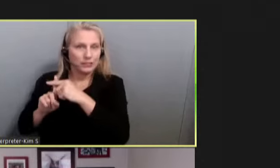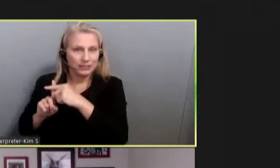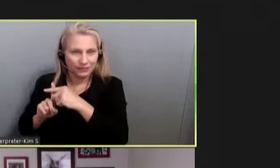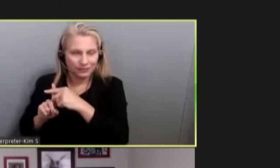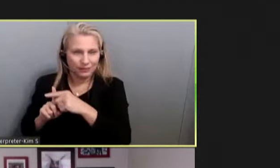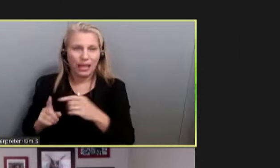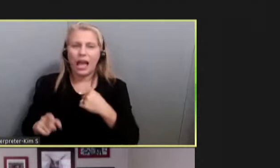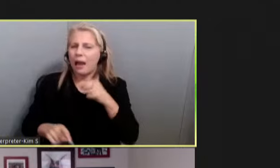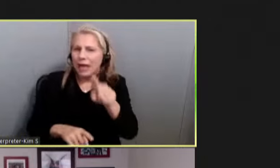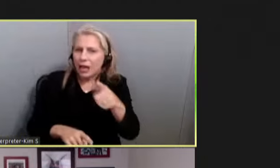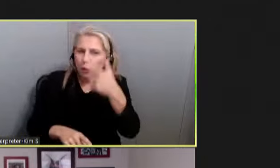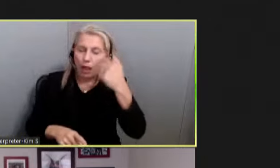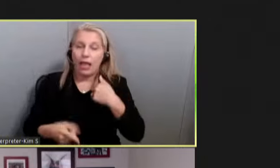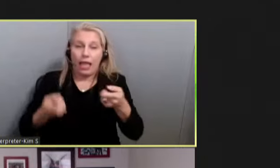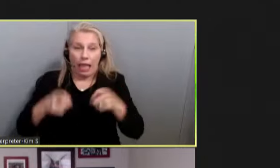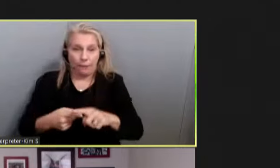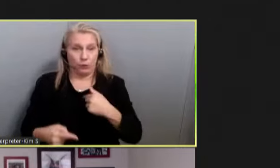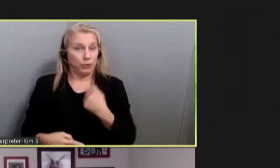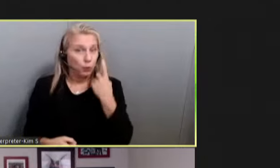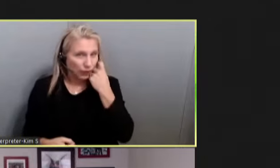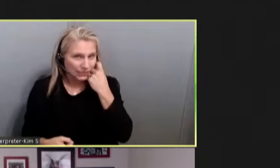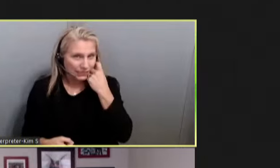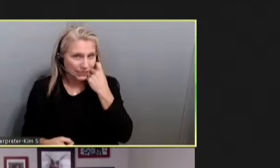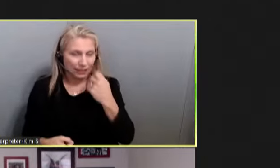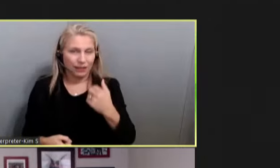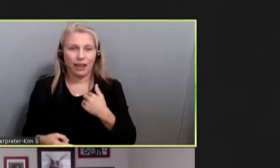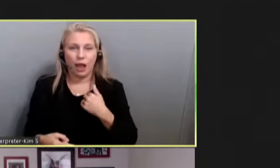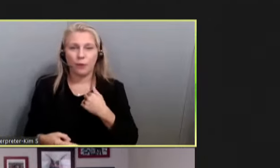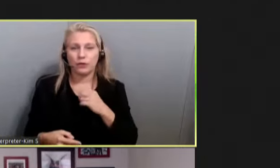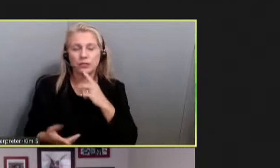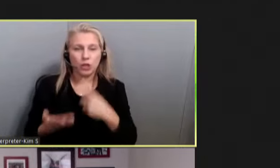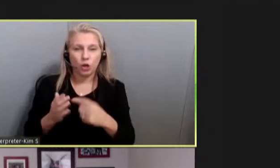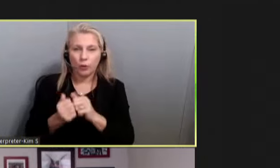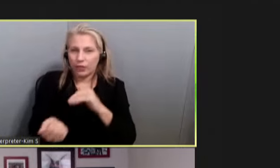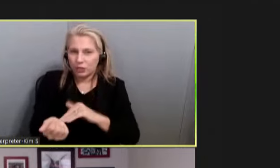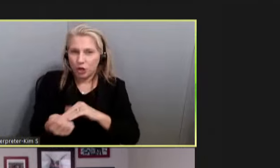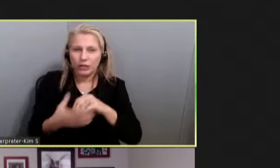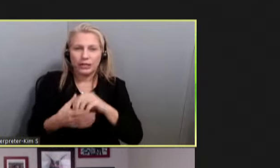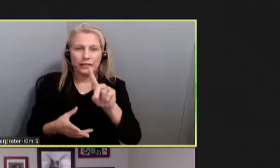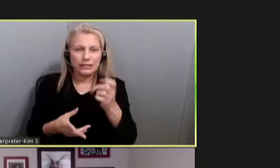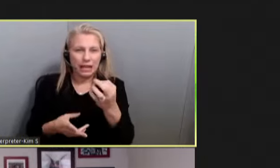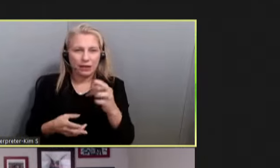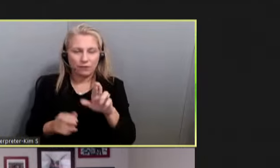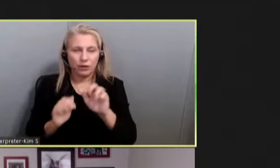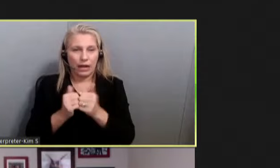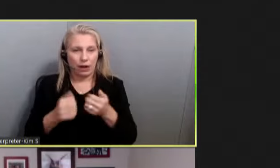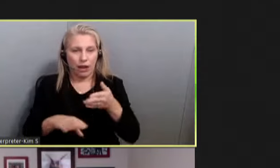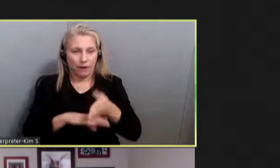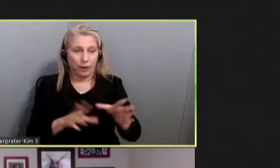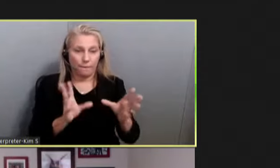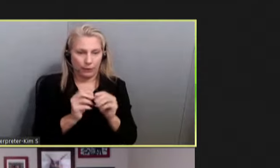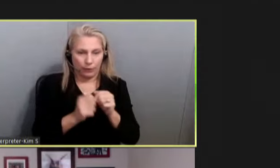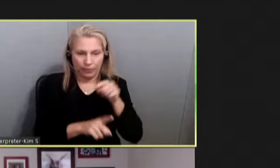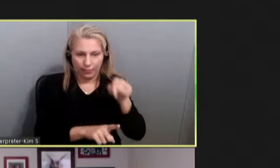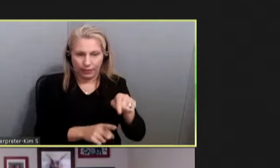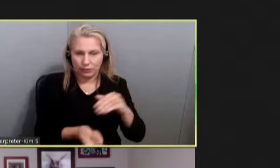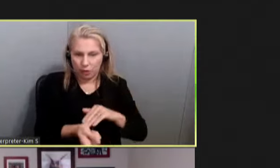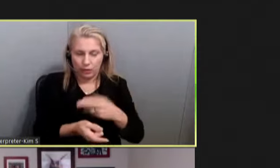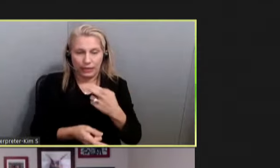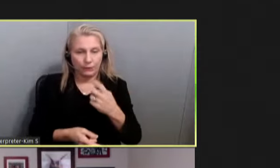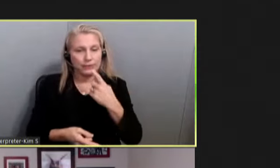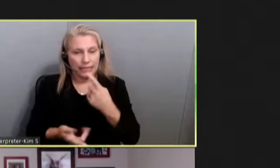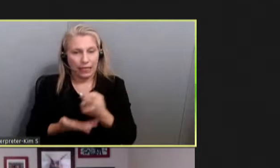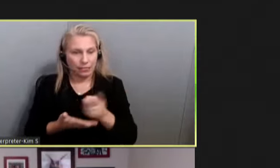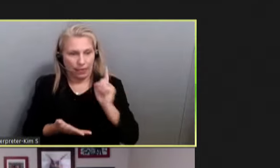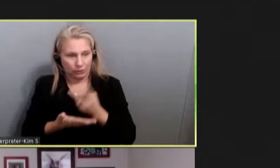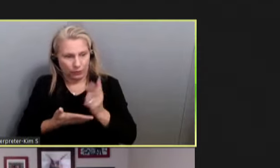happened to me just recently, and I was talking with a doctor over at Denver Health after meeting with them, and he was saying the last